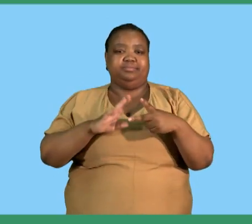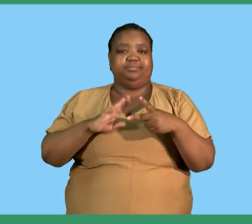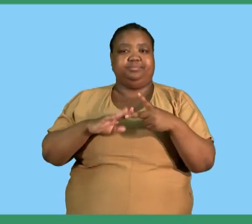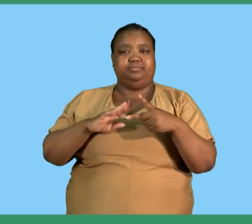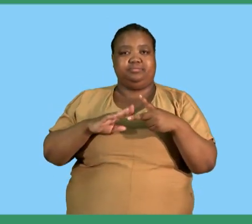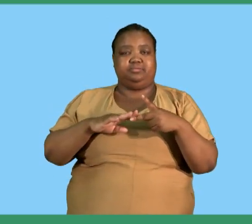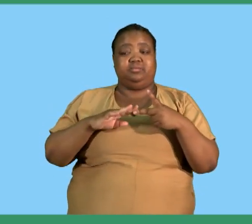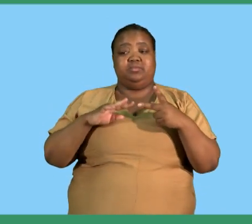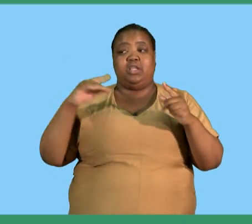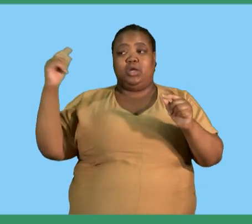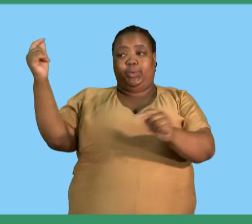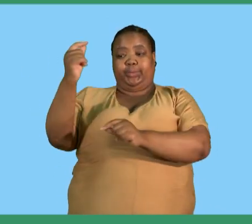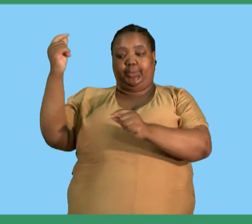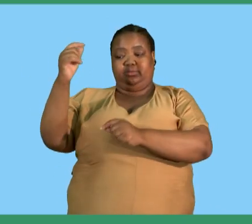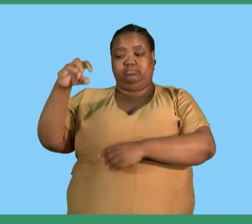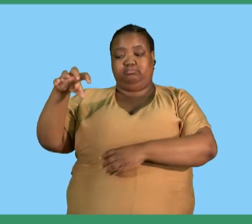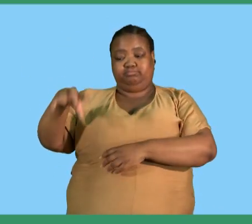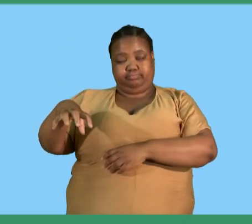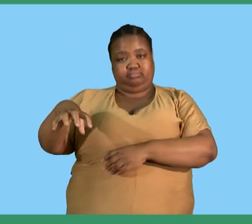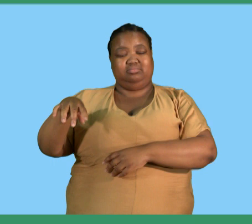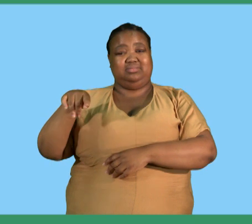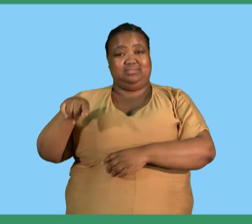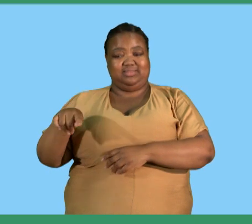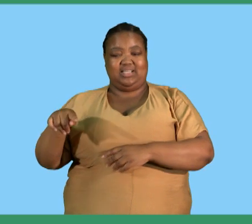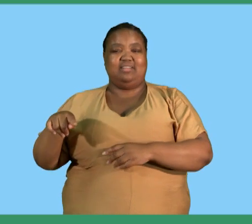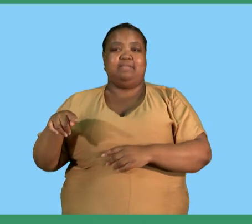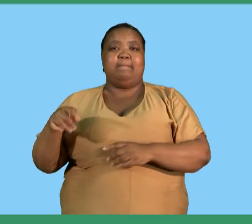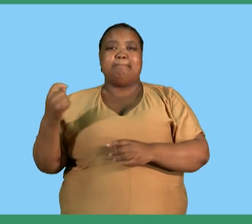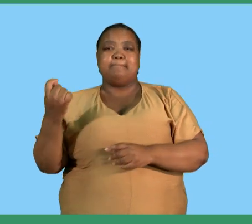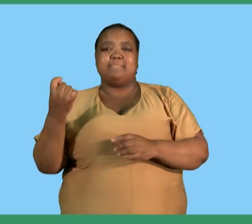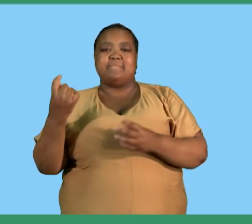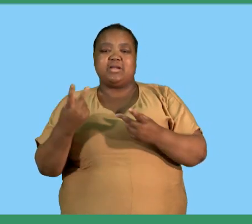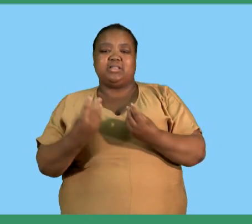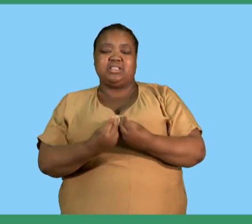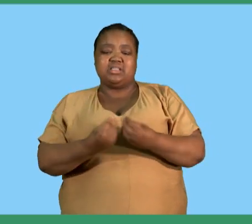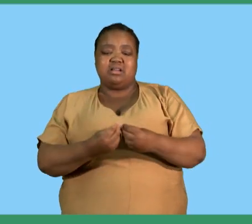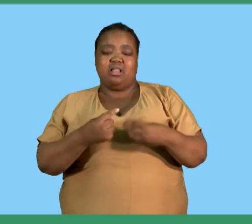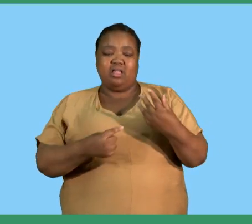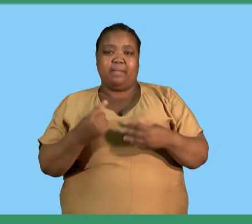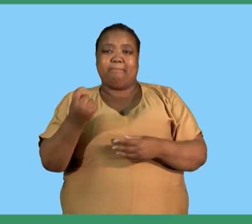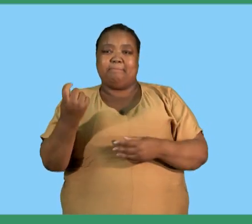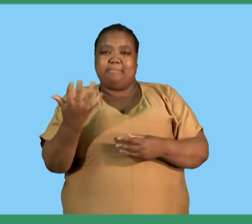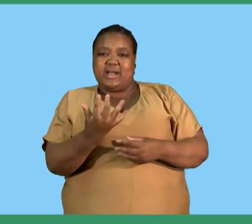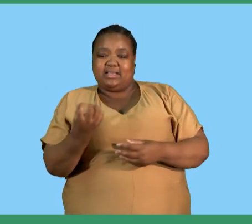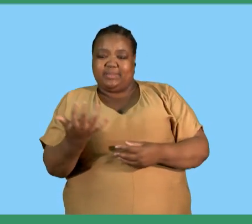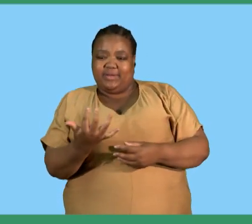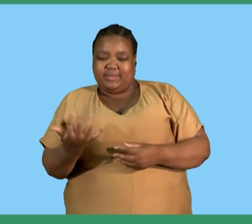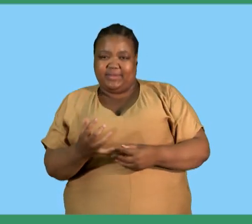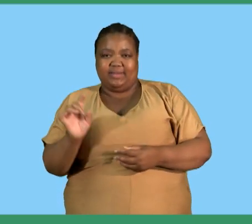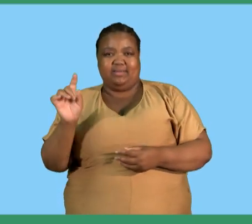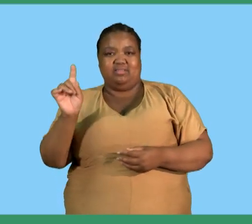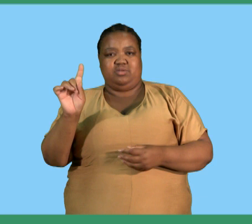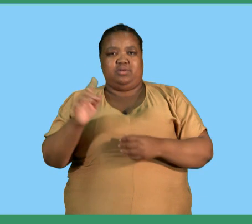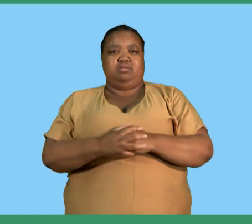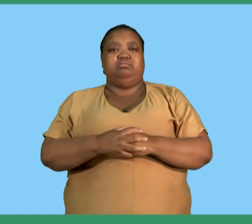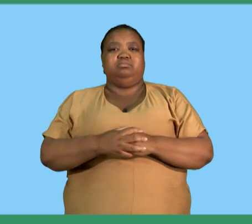second part, which is pricing in the rural areas. Remember, said, take note, pricing in the rural areas. Right, so some businesses